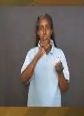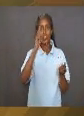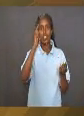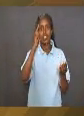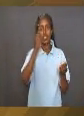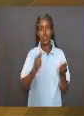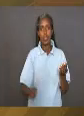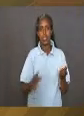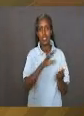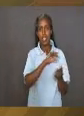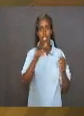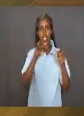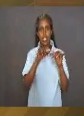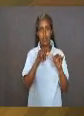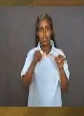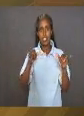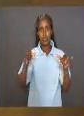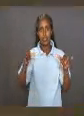geometry and measurement: